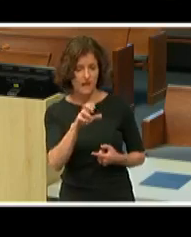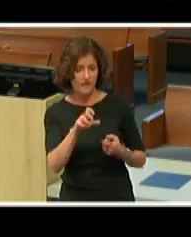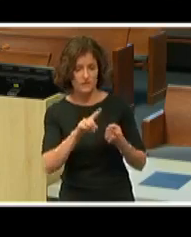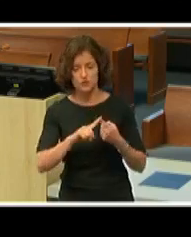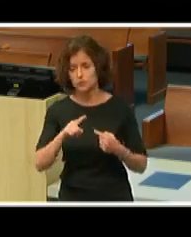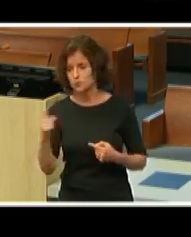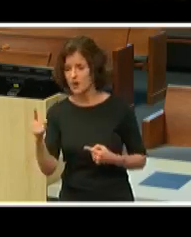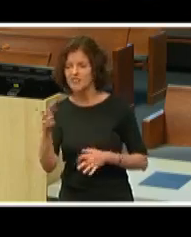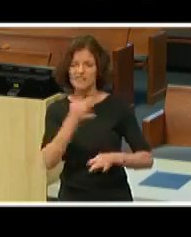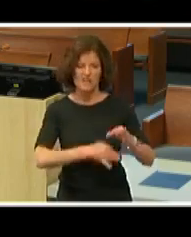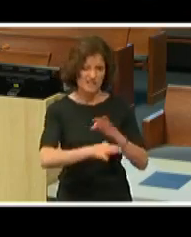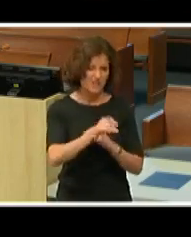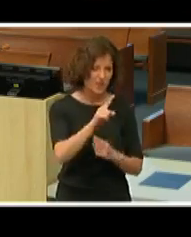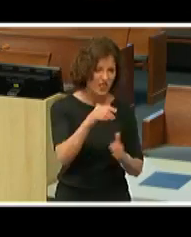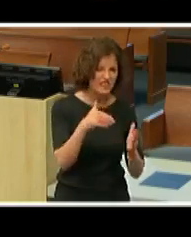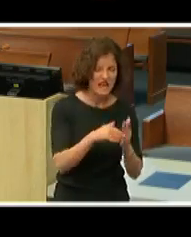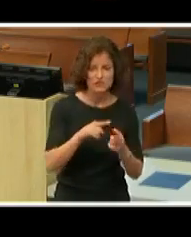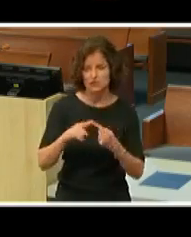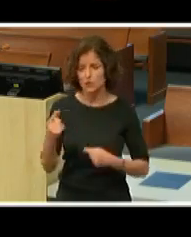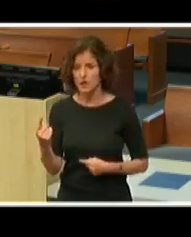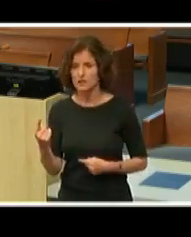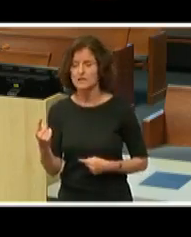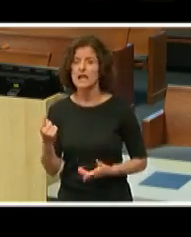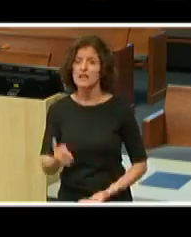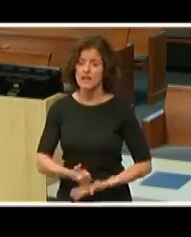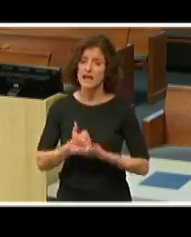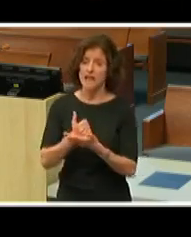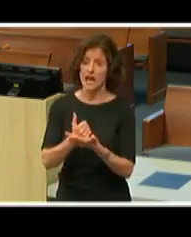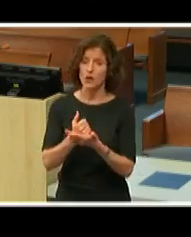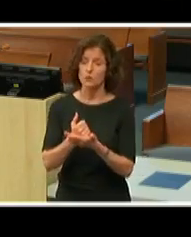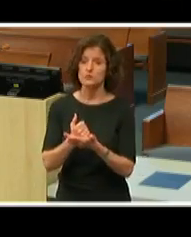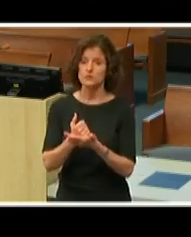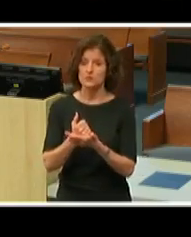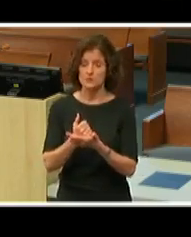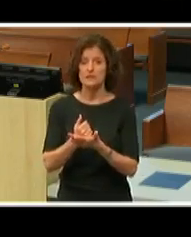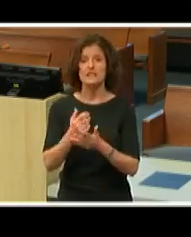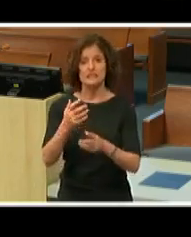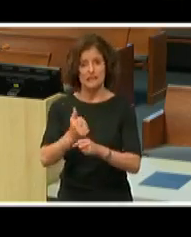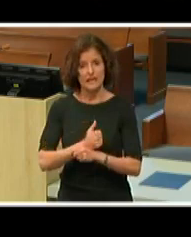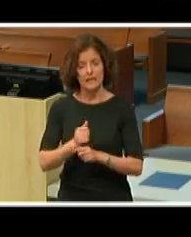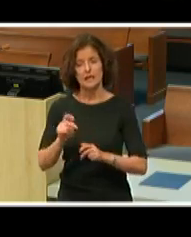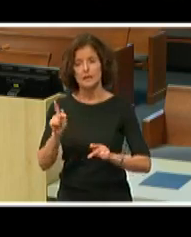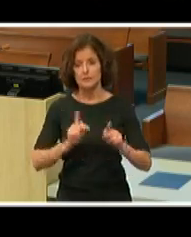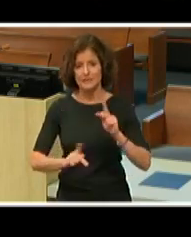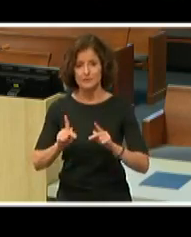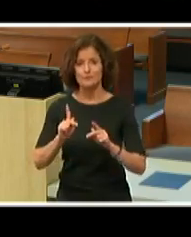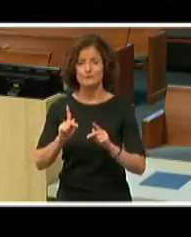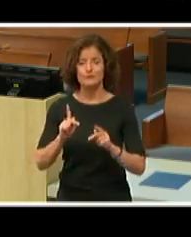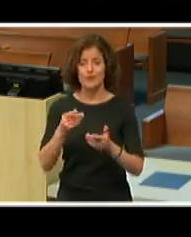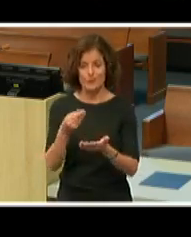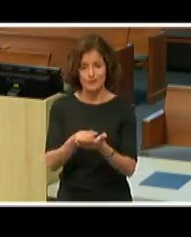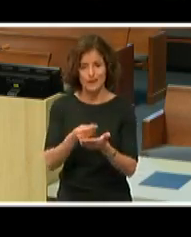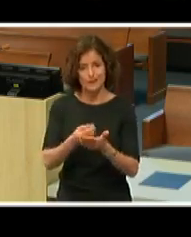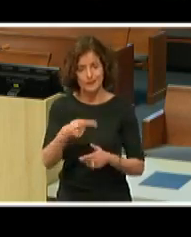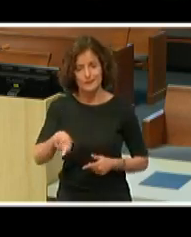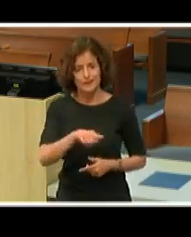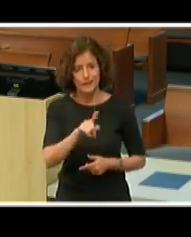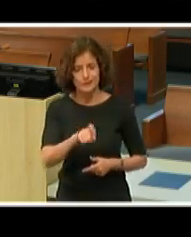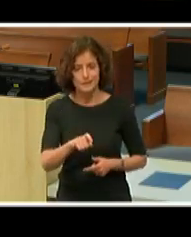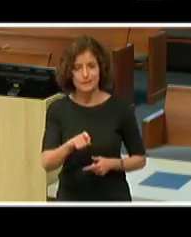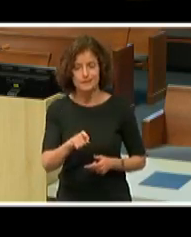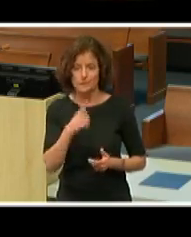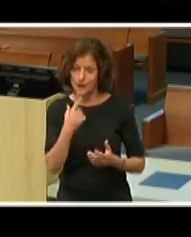instead of 1,000-1, and that helps facilitate getting the money in our citizens' hands, I'm in favor of